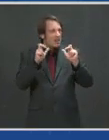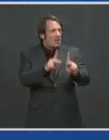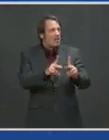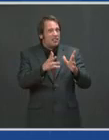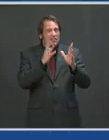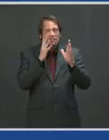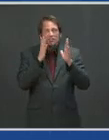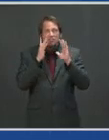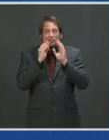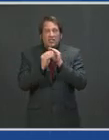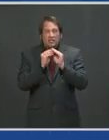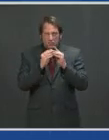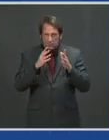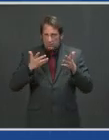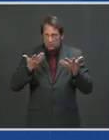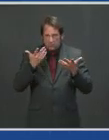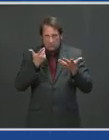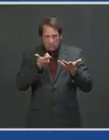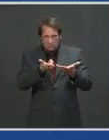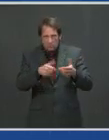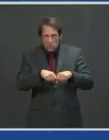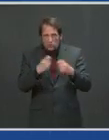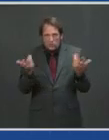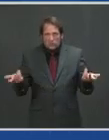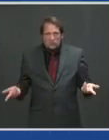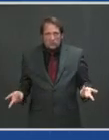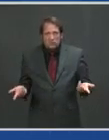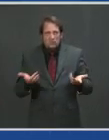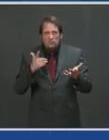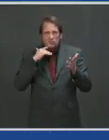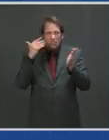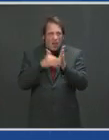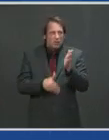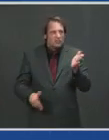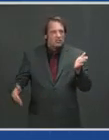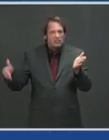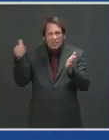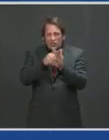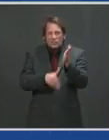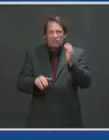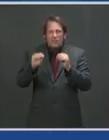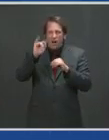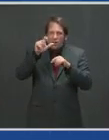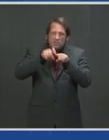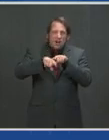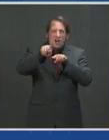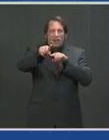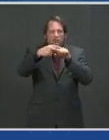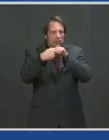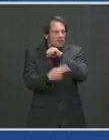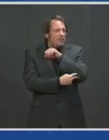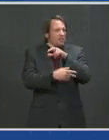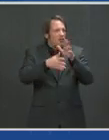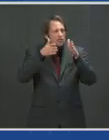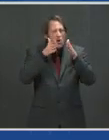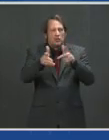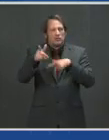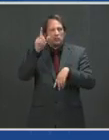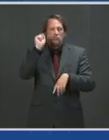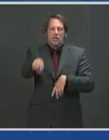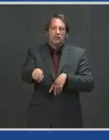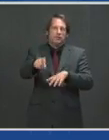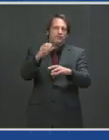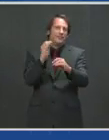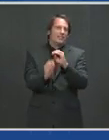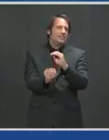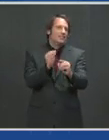of miles of roads and highways, thousands of bridges in desperate need of repair. But it also is a